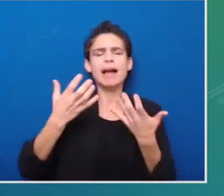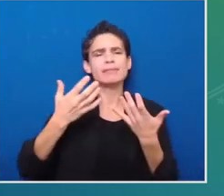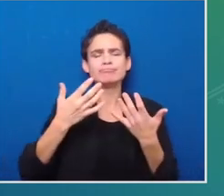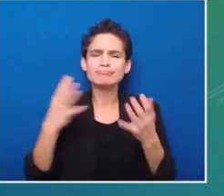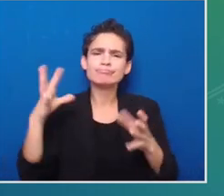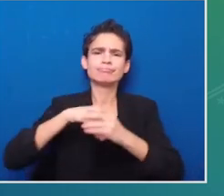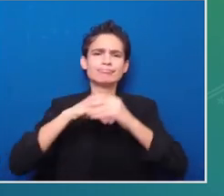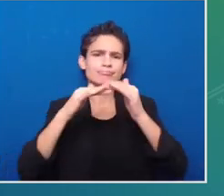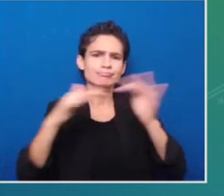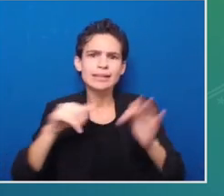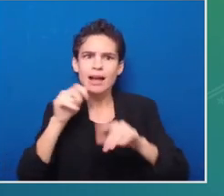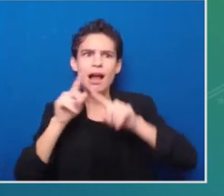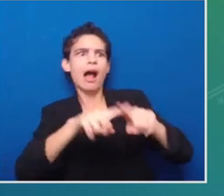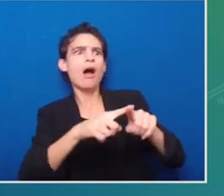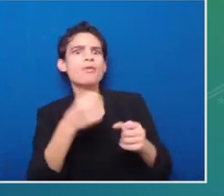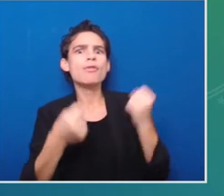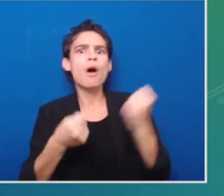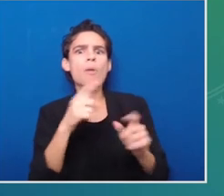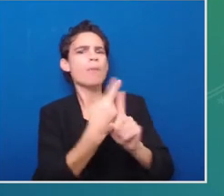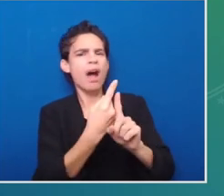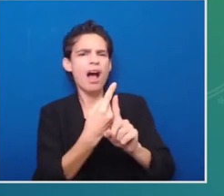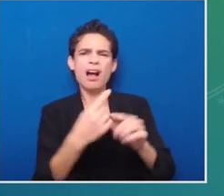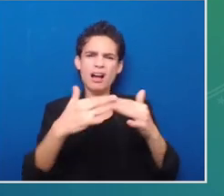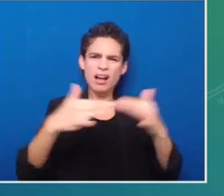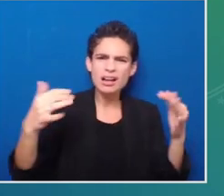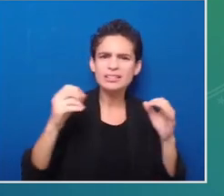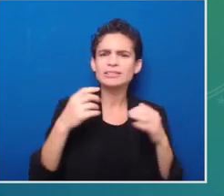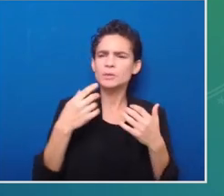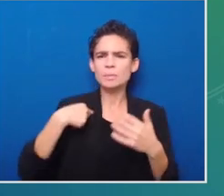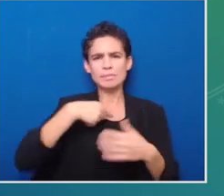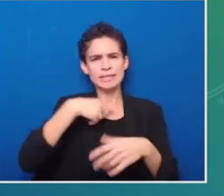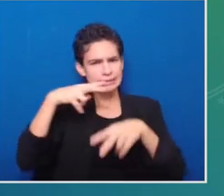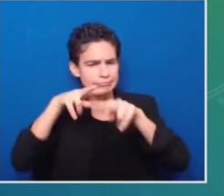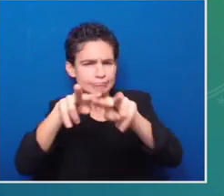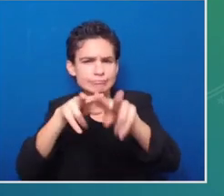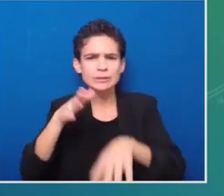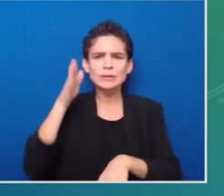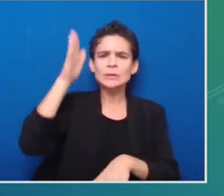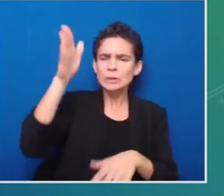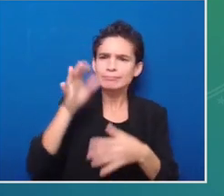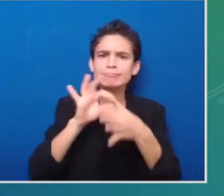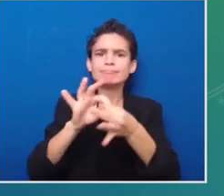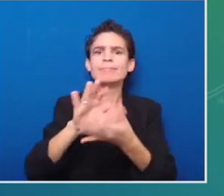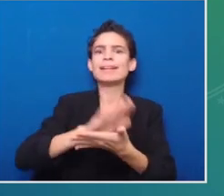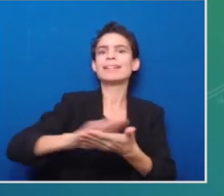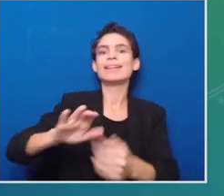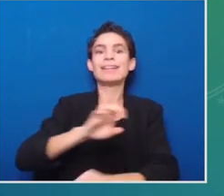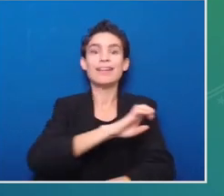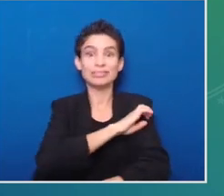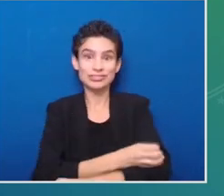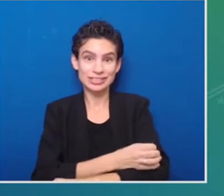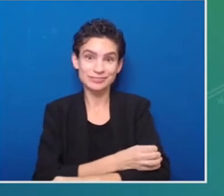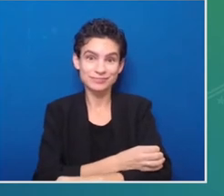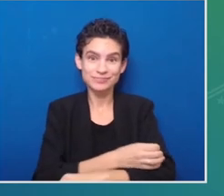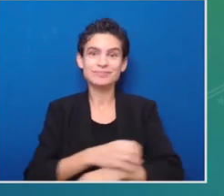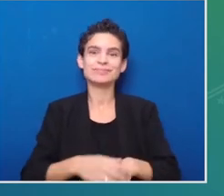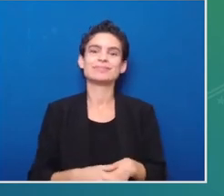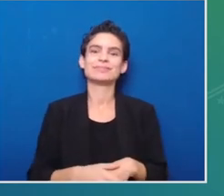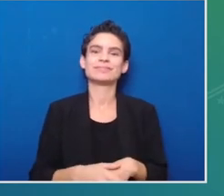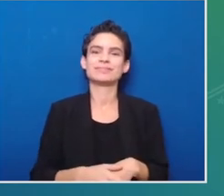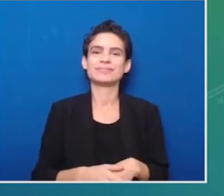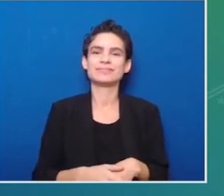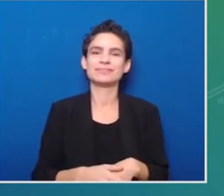this promising future in clean energy. So today, in the midst